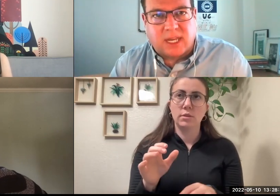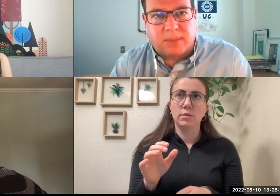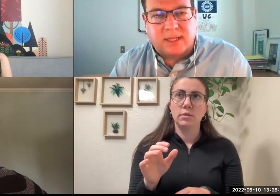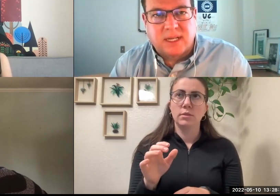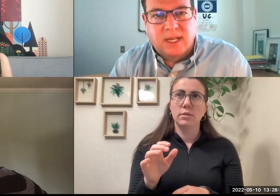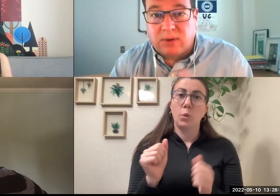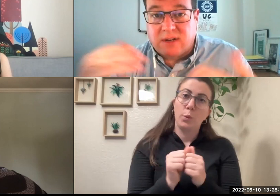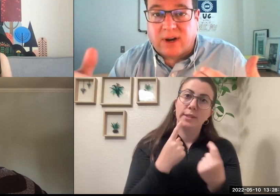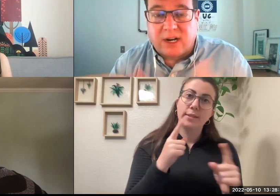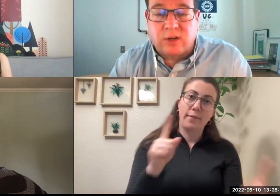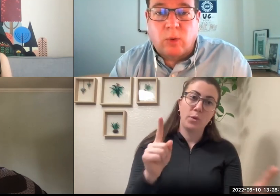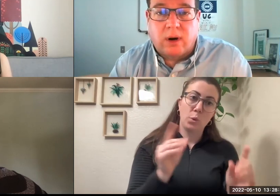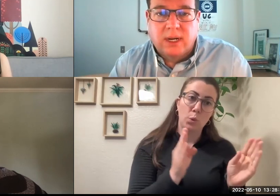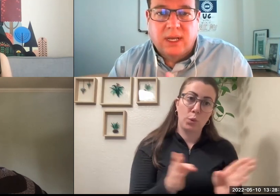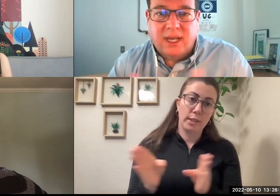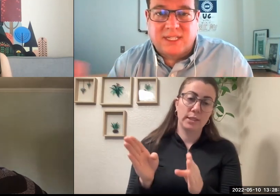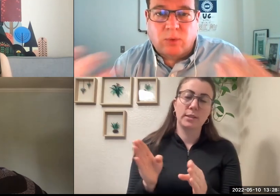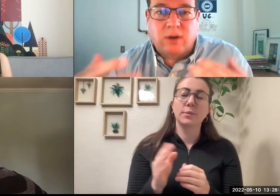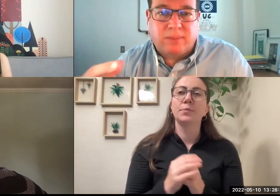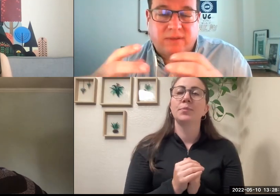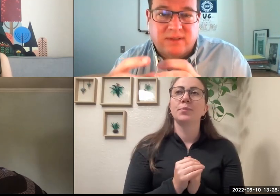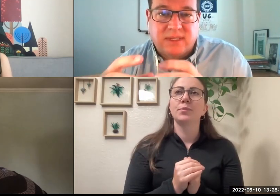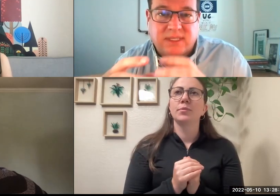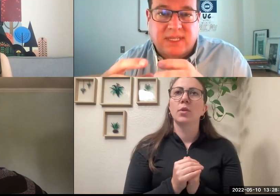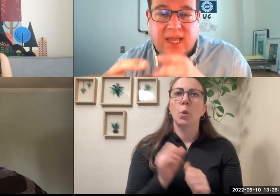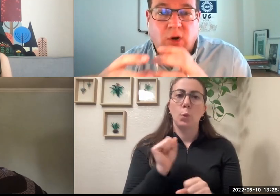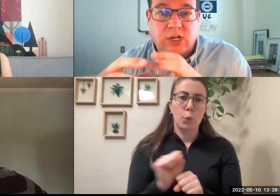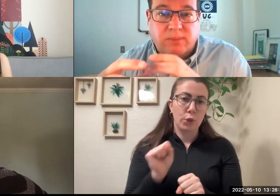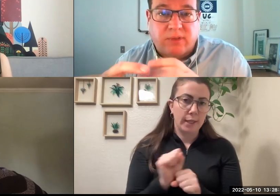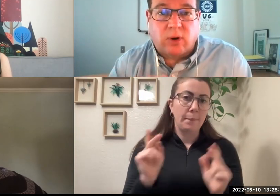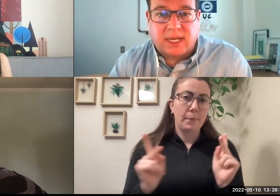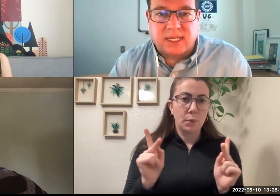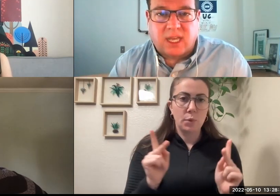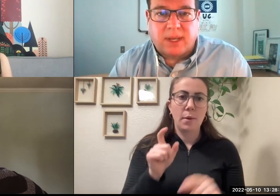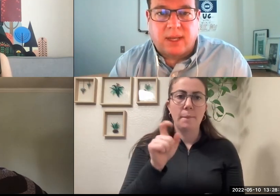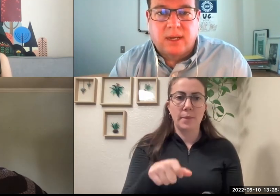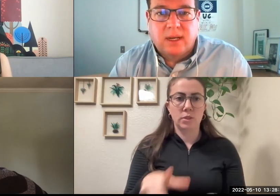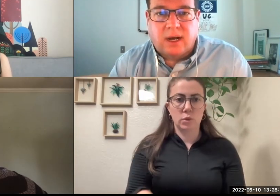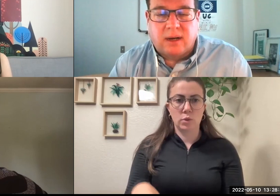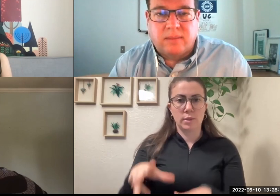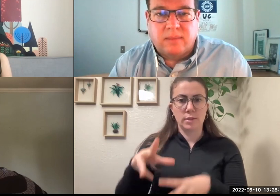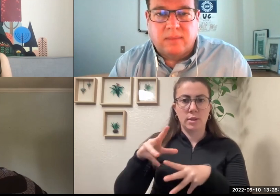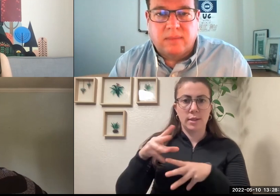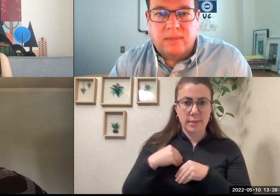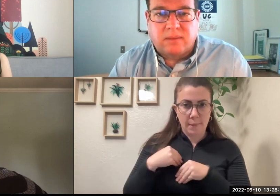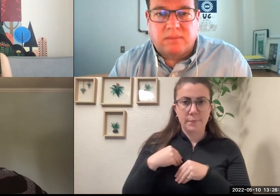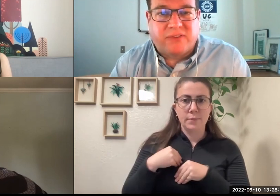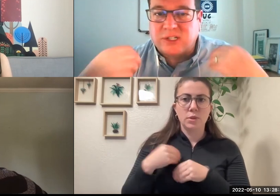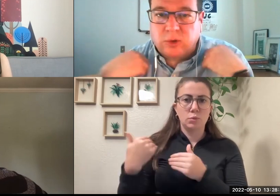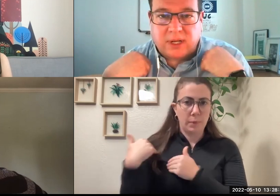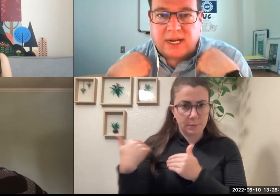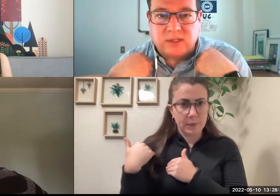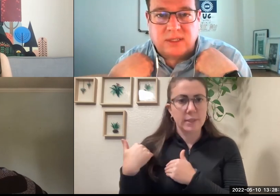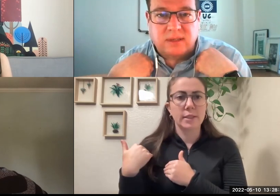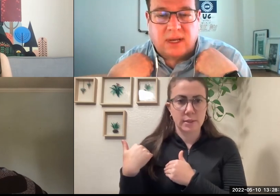organizing campaigns that we need to figure out how to do more, is that working people have taken ownership of the organizing campaign. The